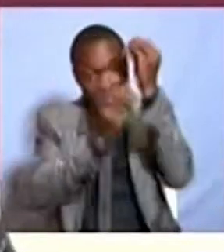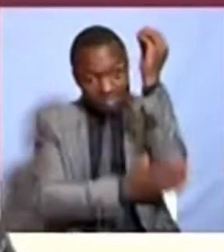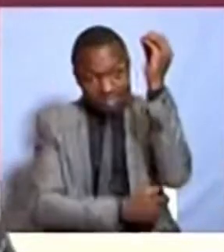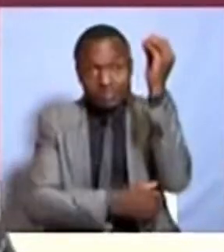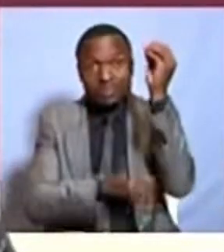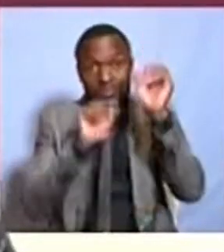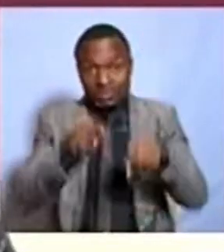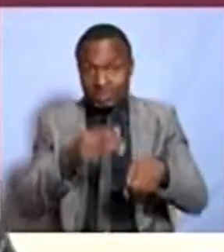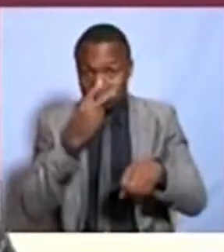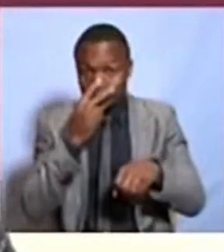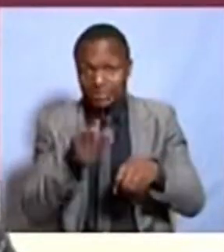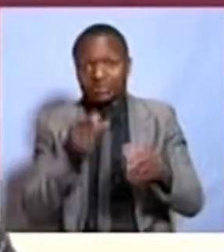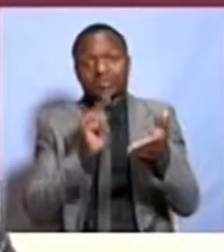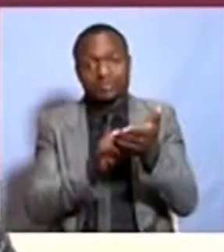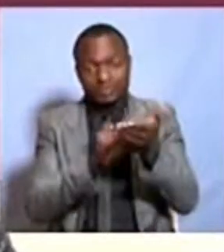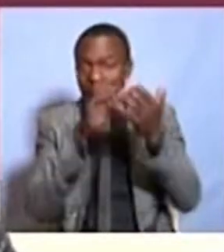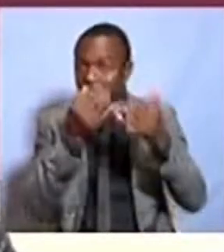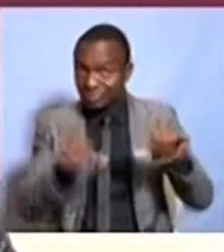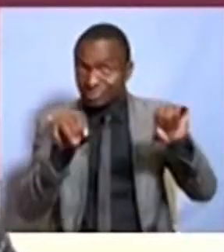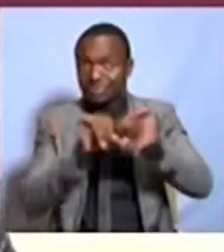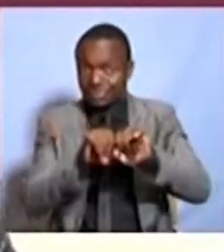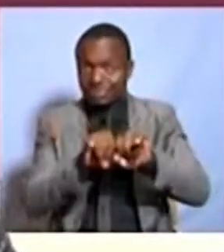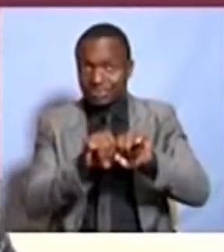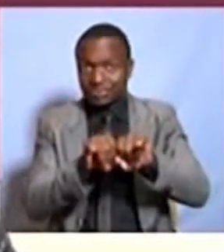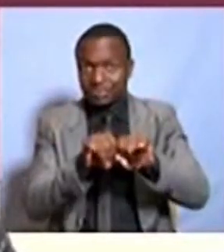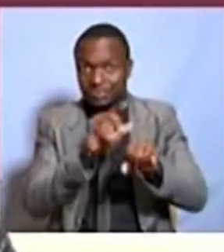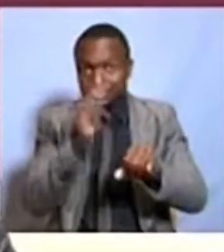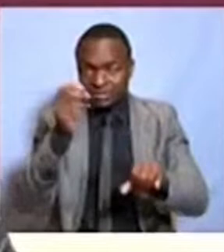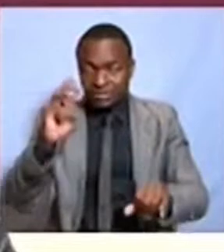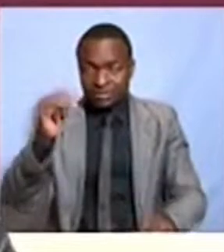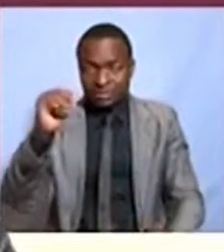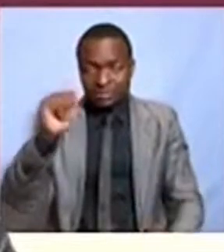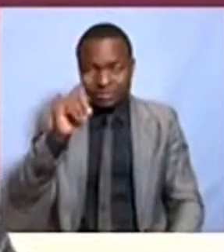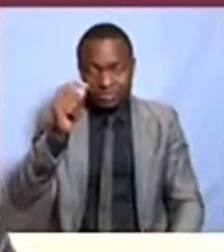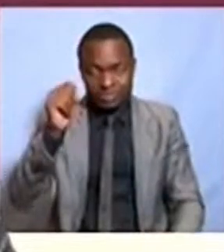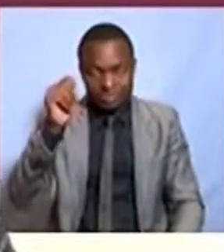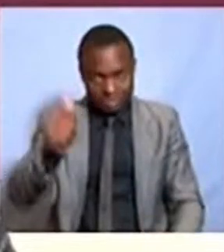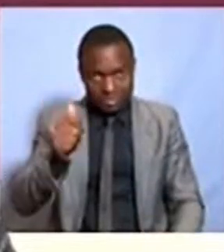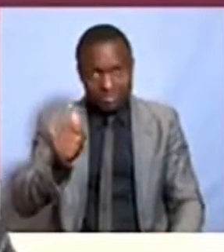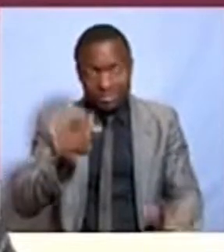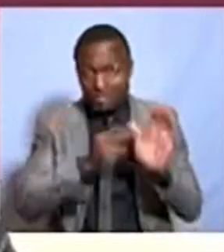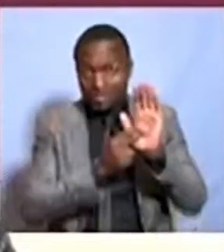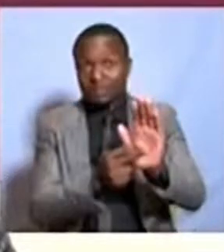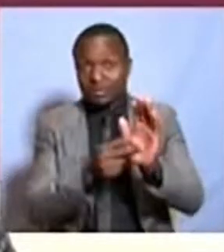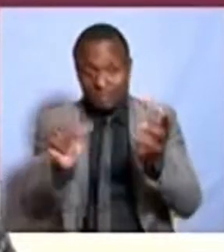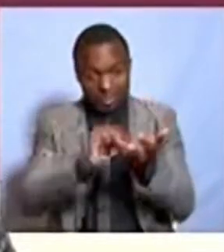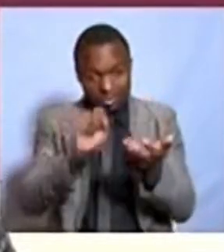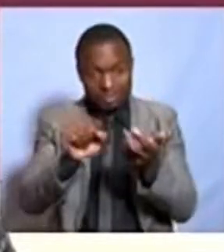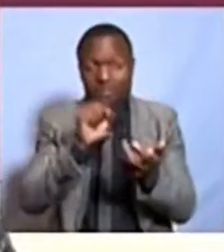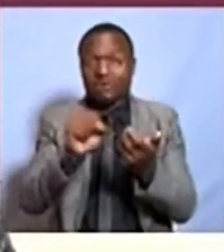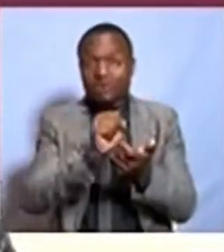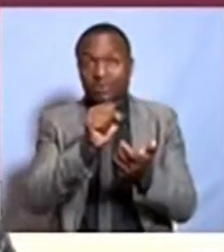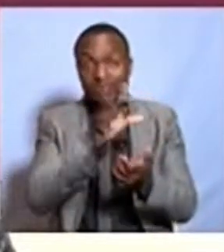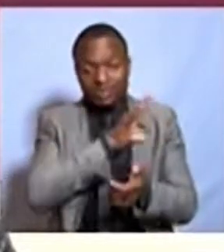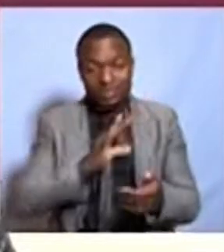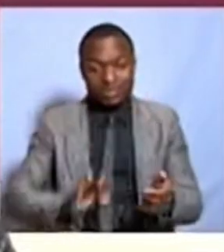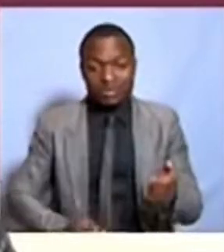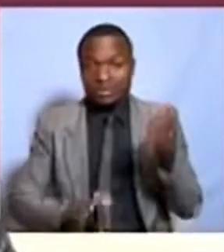key, especially with the Zamstat statistics that show that the food poverty line should end